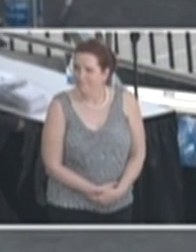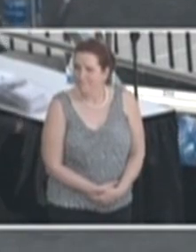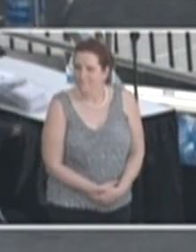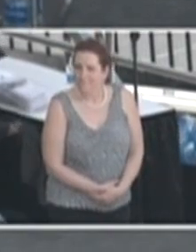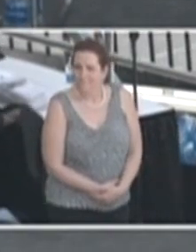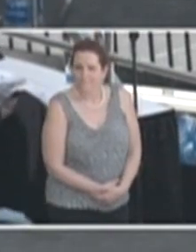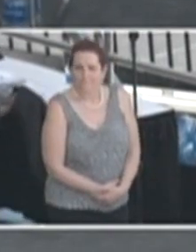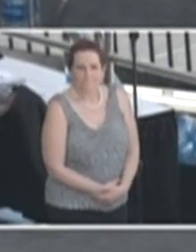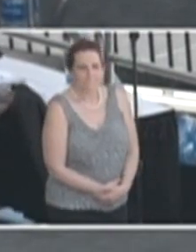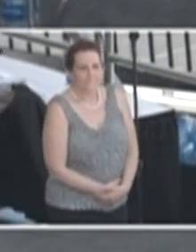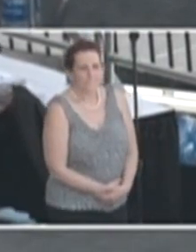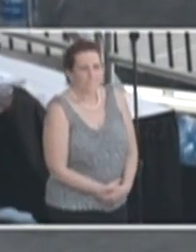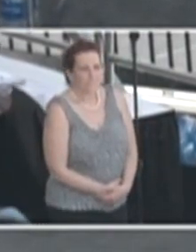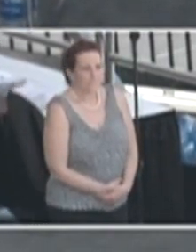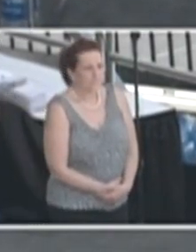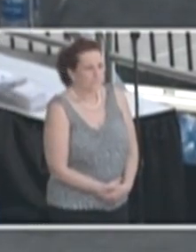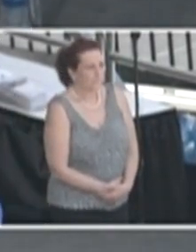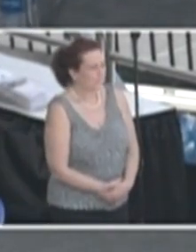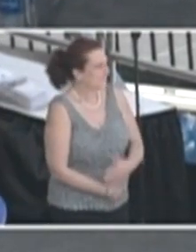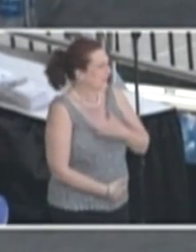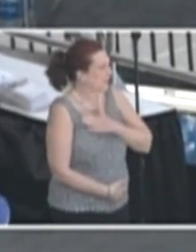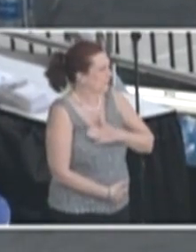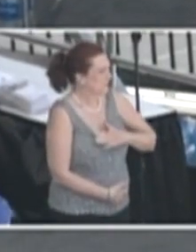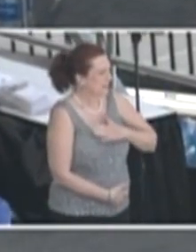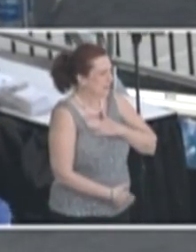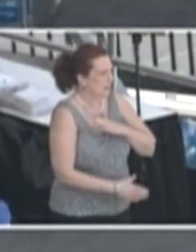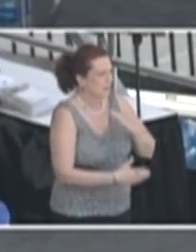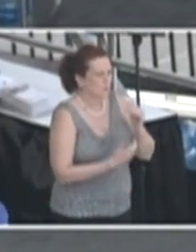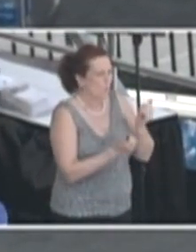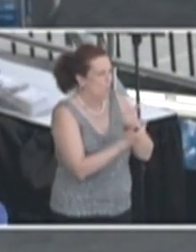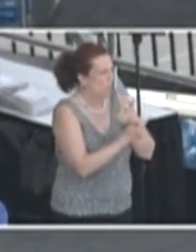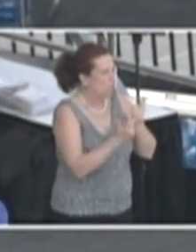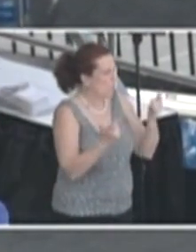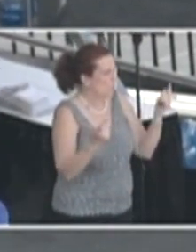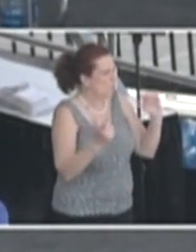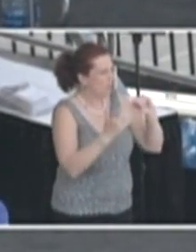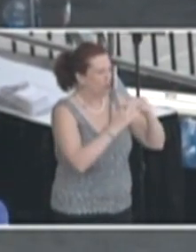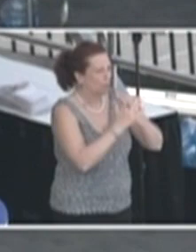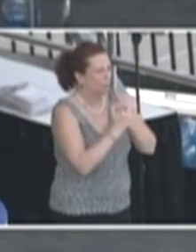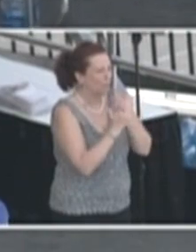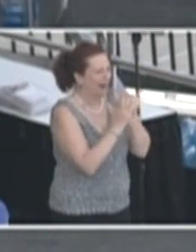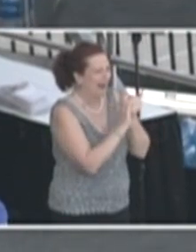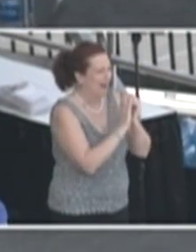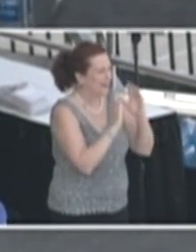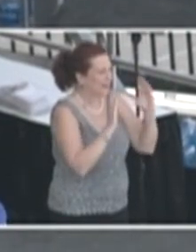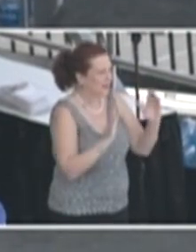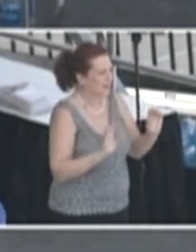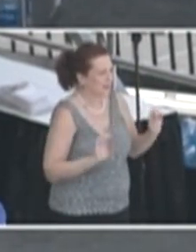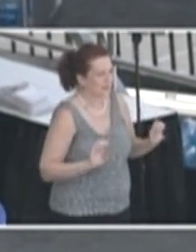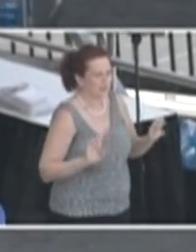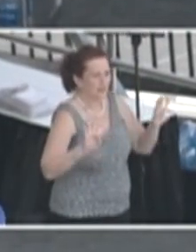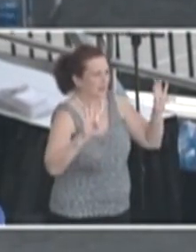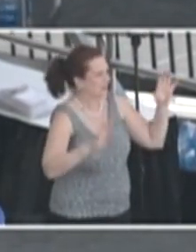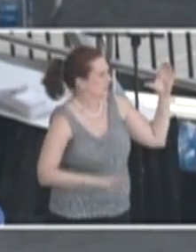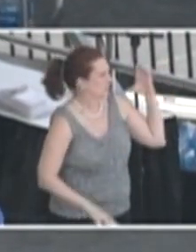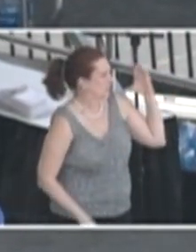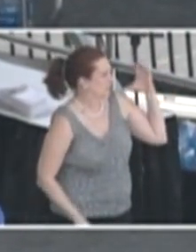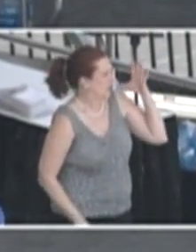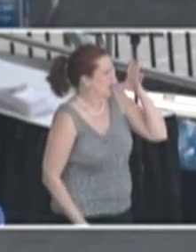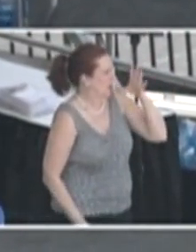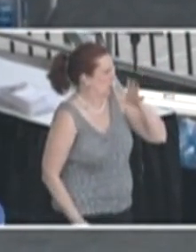If I can have the graduates rise, and I would like to call Chairwoman Otis to the